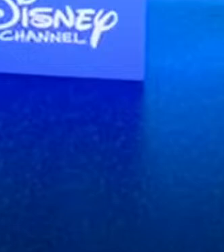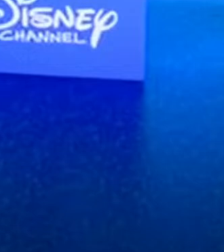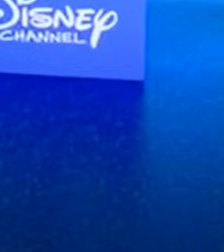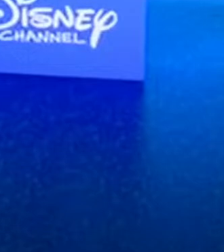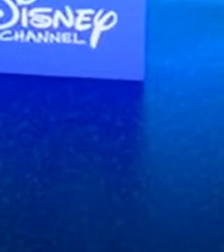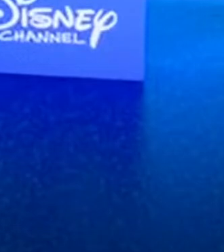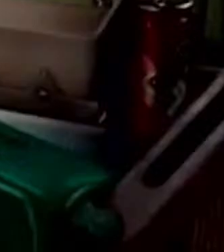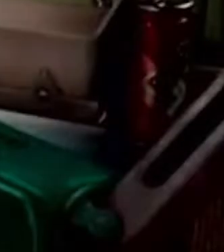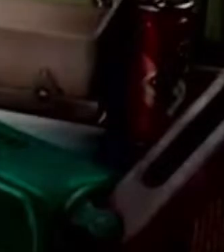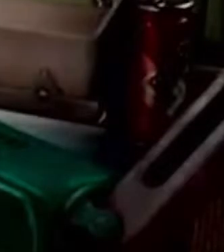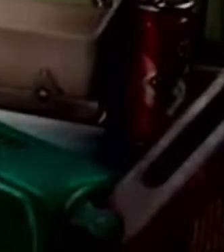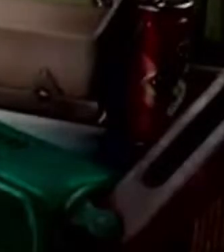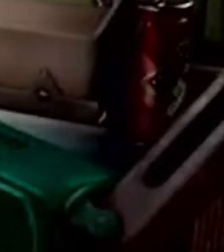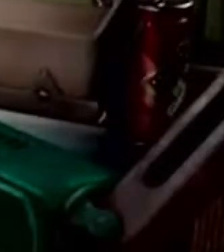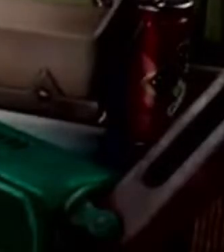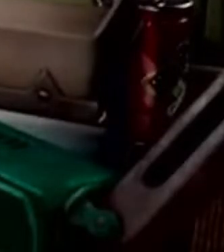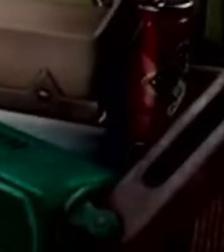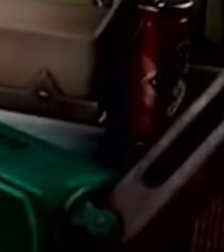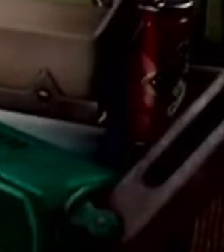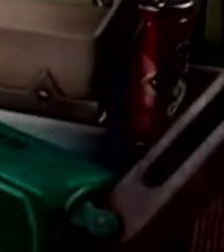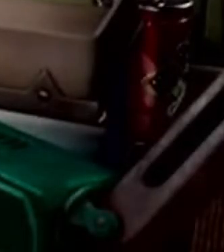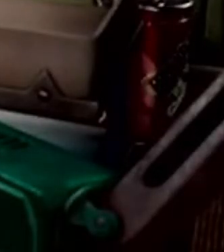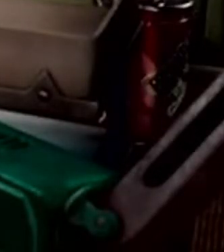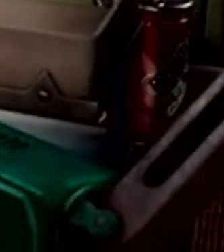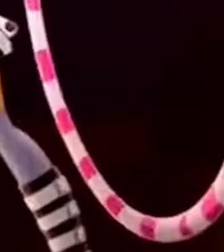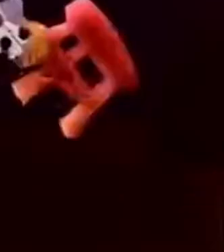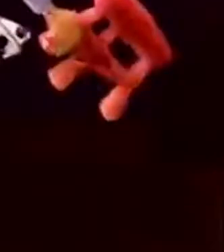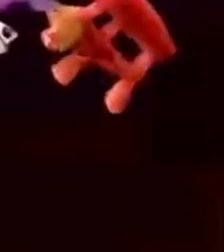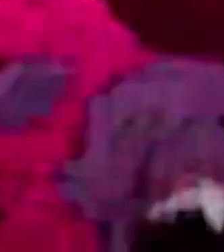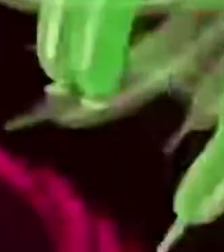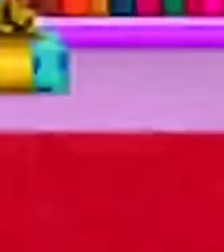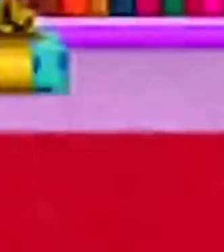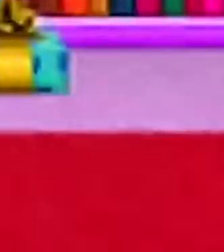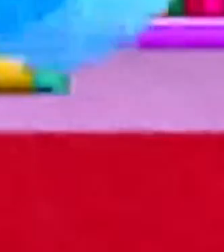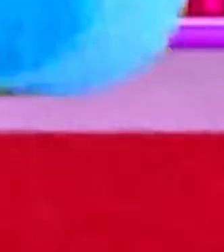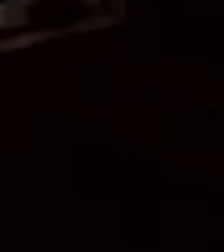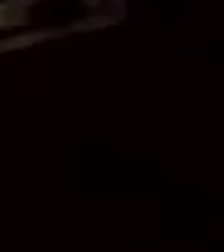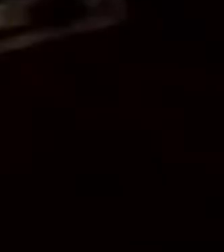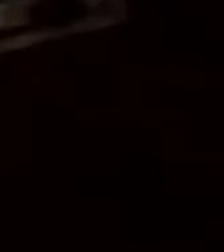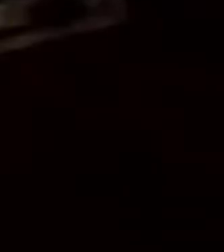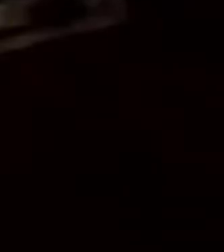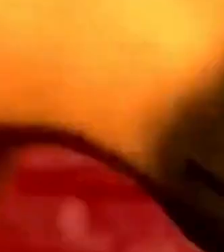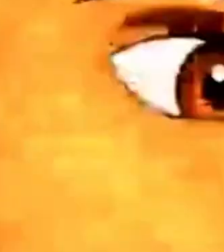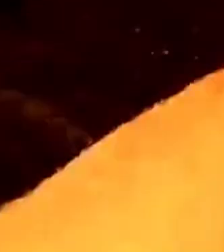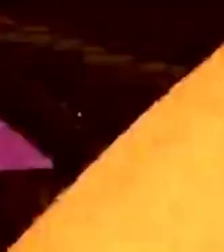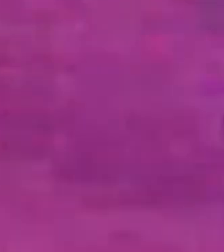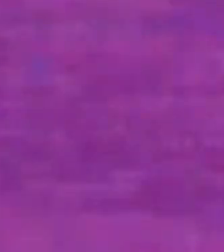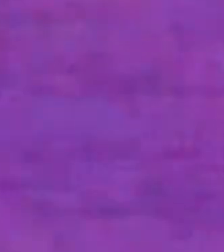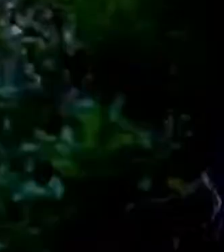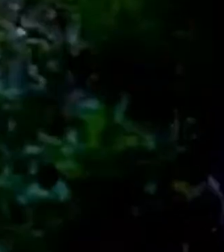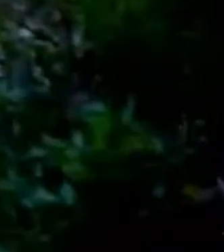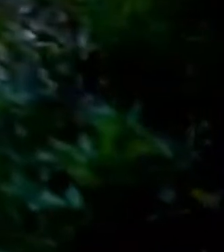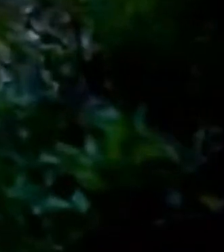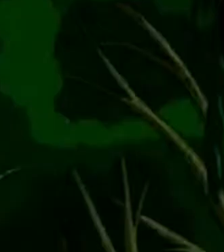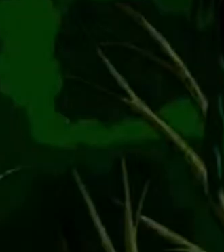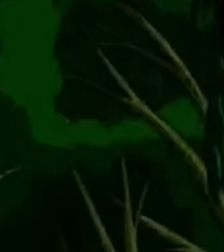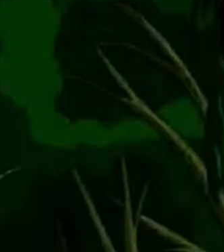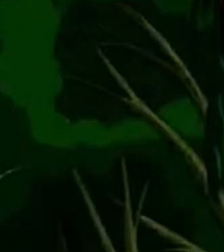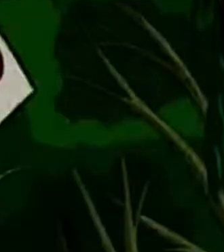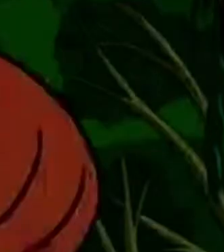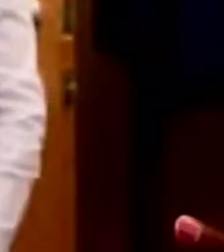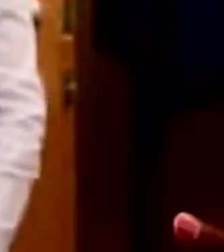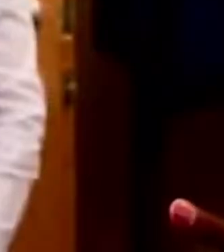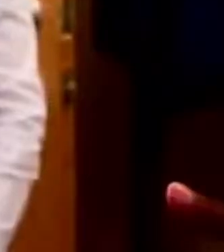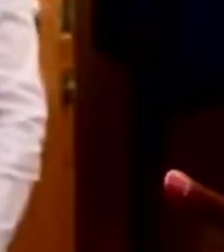open to all customers. Ooh, I like the sound of that. Which means a whole lot more holiday fun for everyone. Yeah!